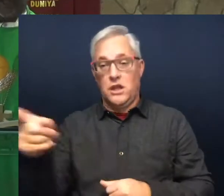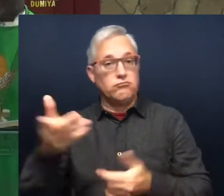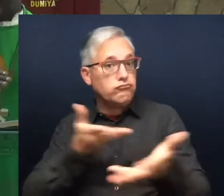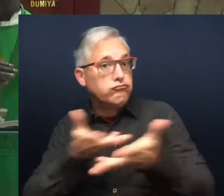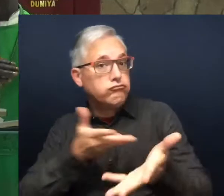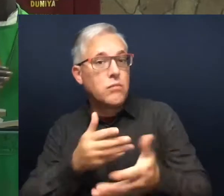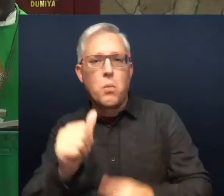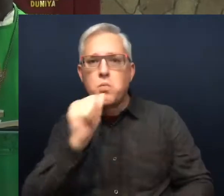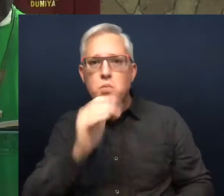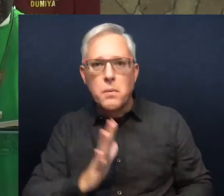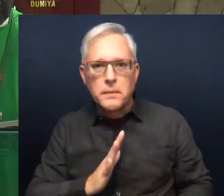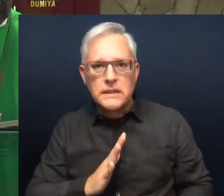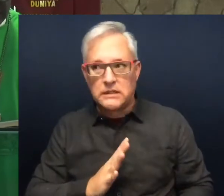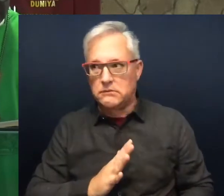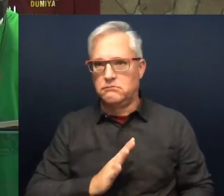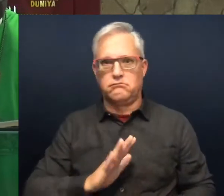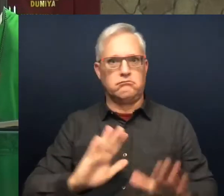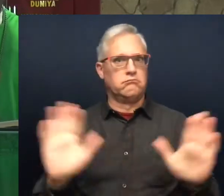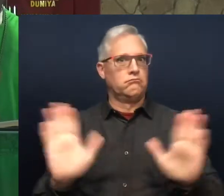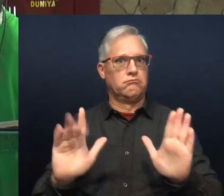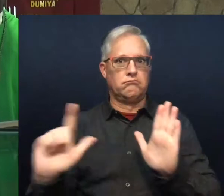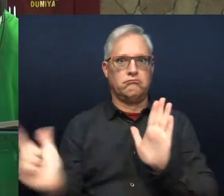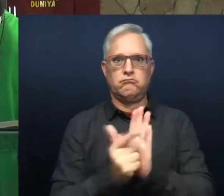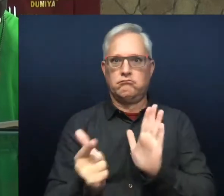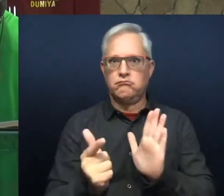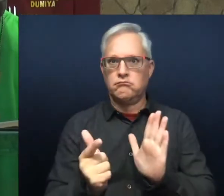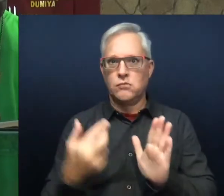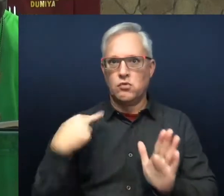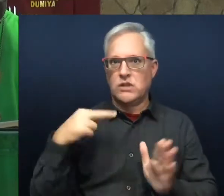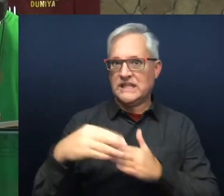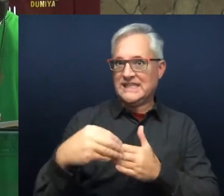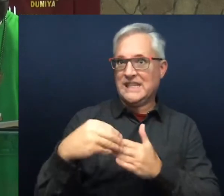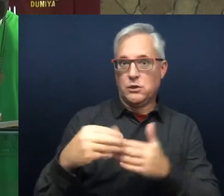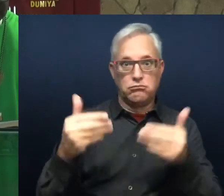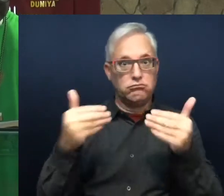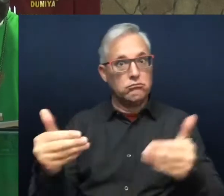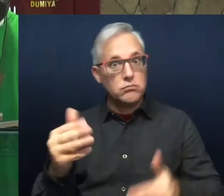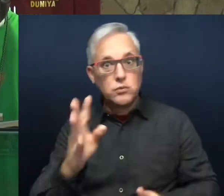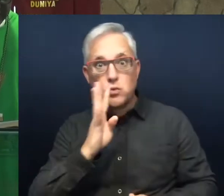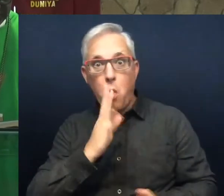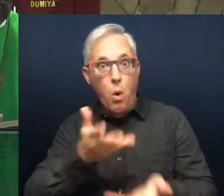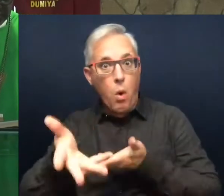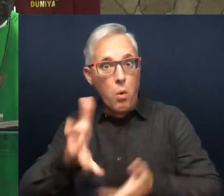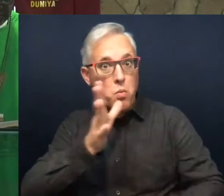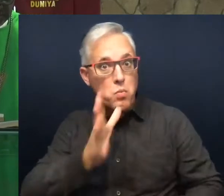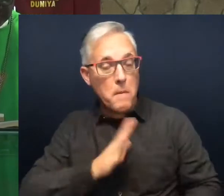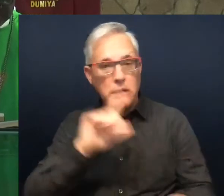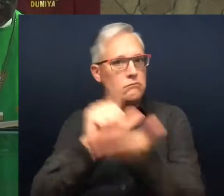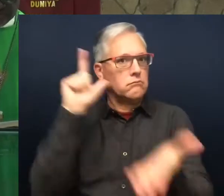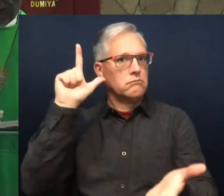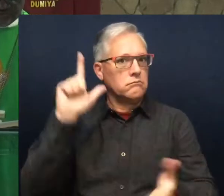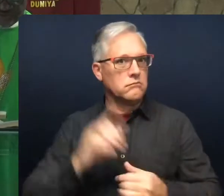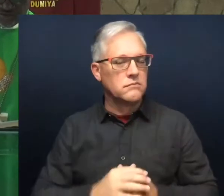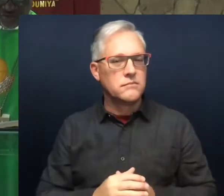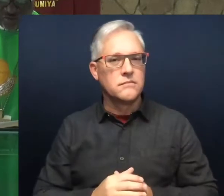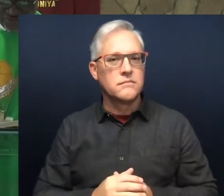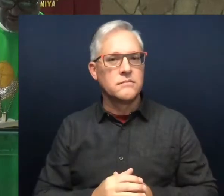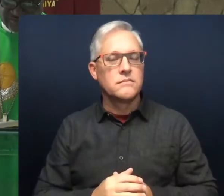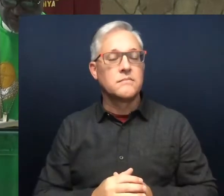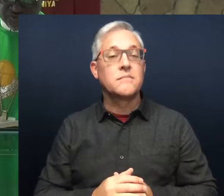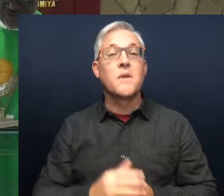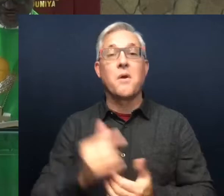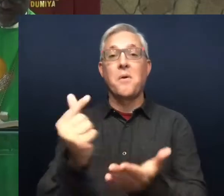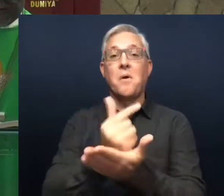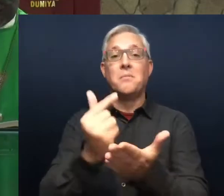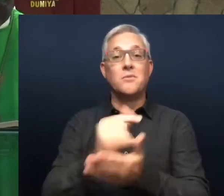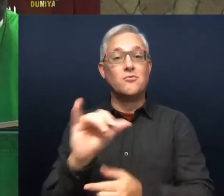was just unthinkable for any religious leader at that time. And the Gospel of John opens